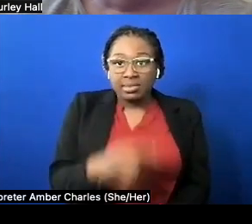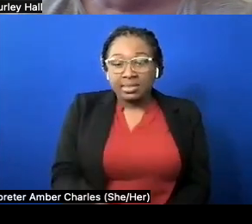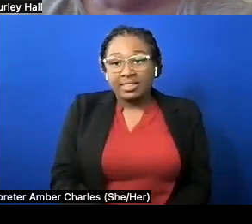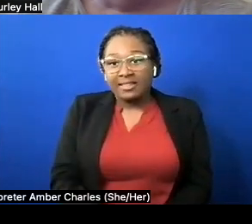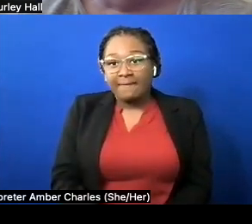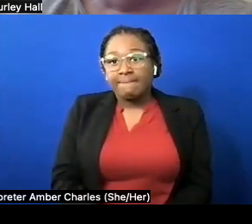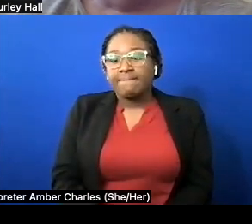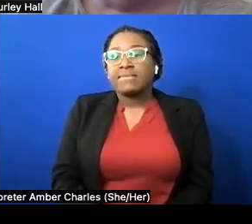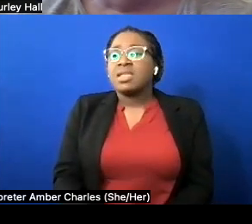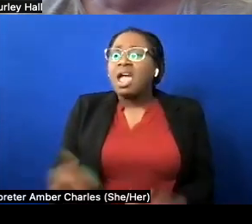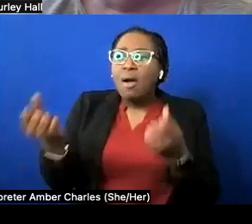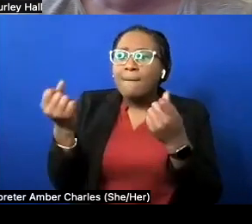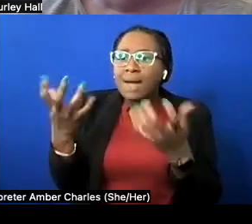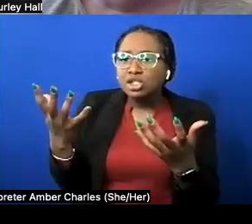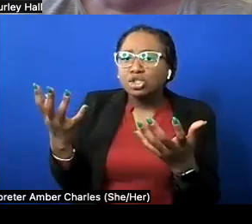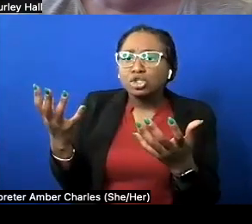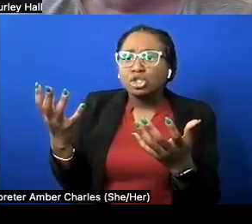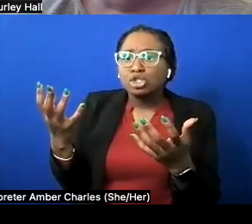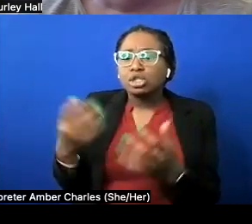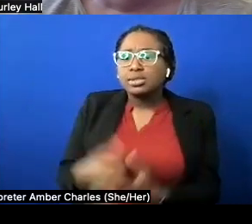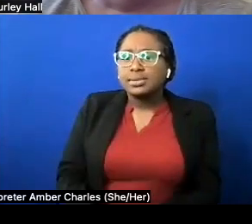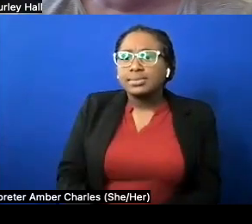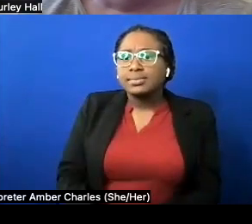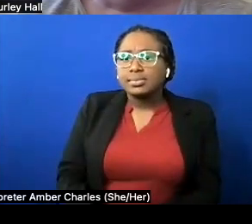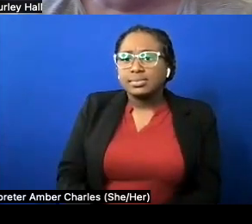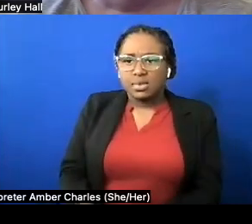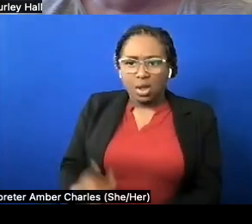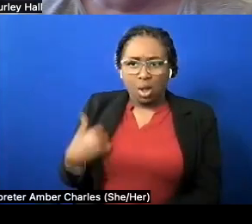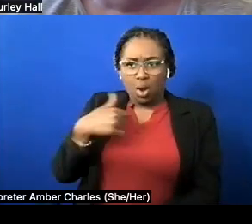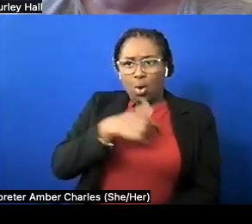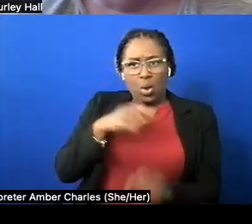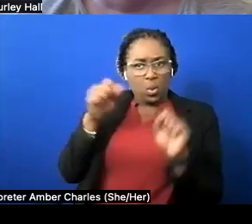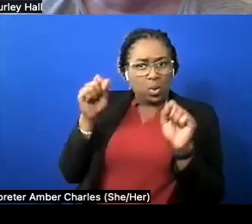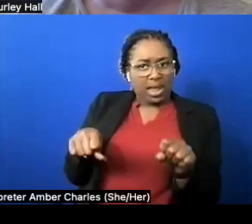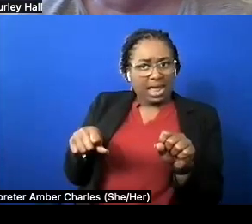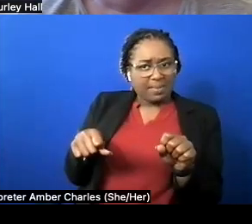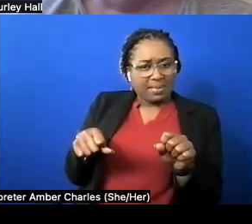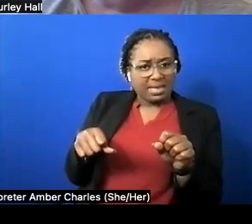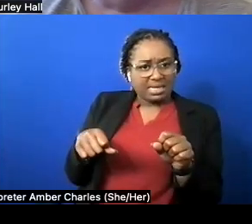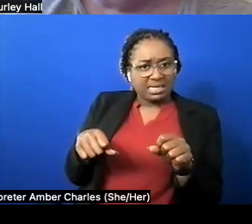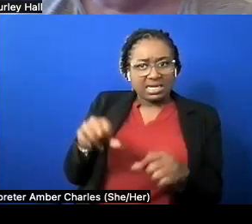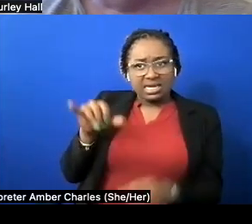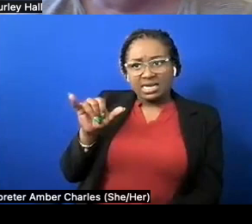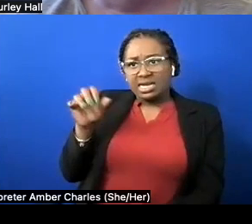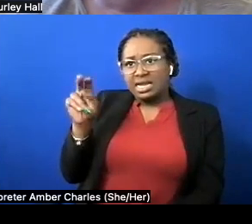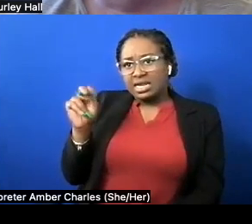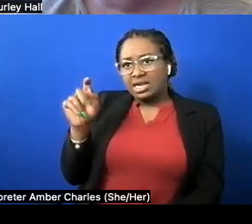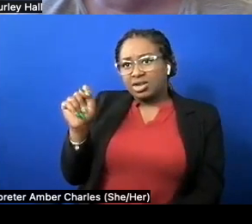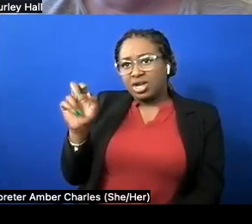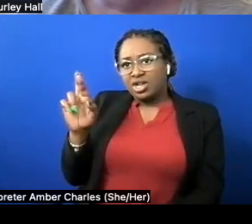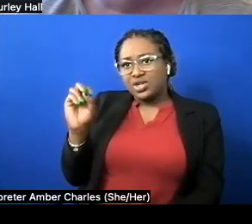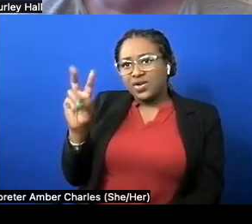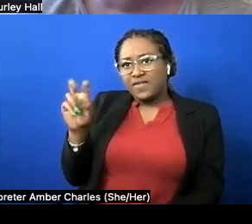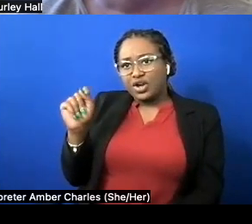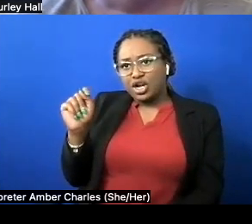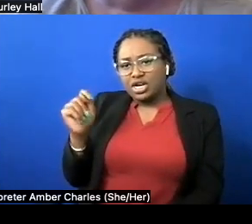how much, like, are we even allowed to be introverted? Are we allowed to be crybabies? How much of